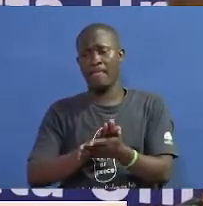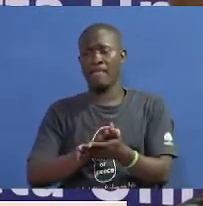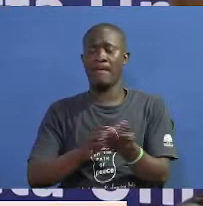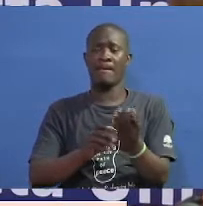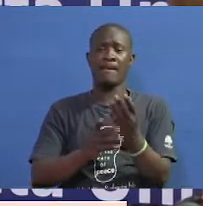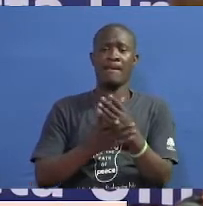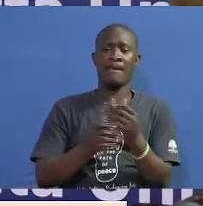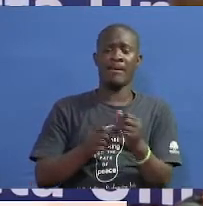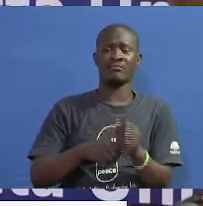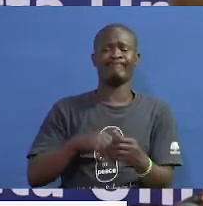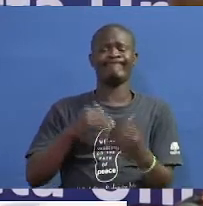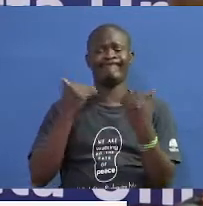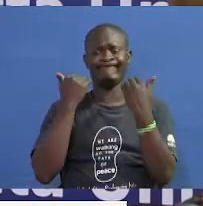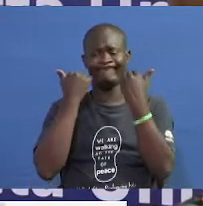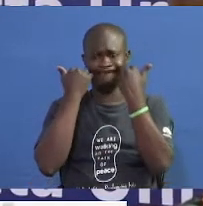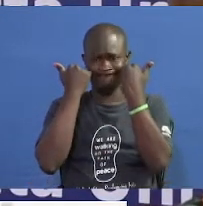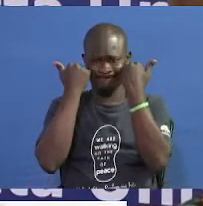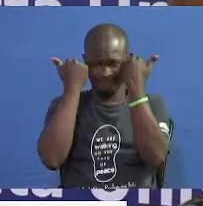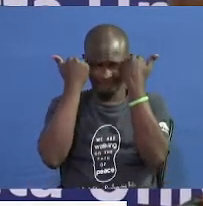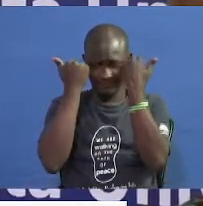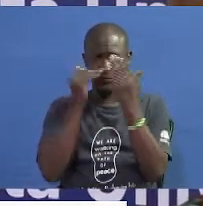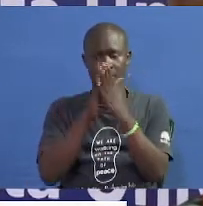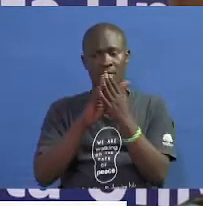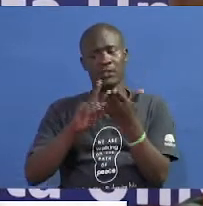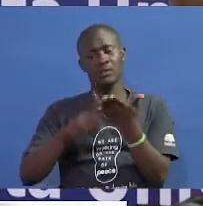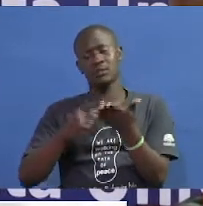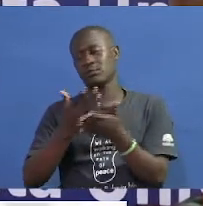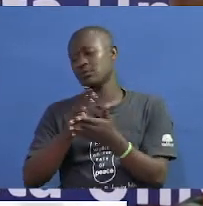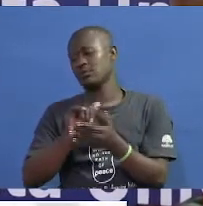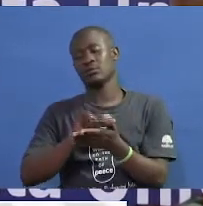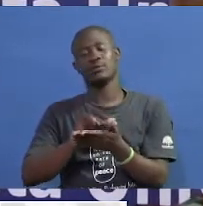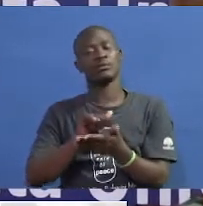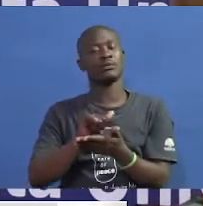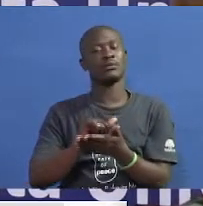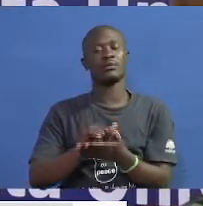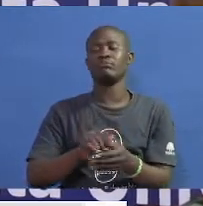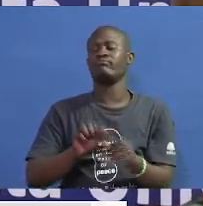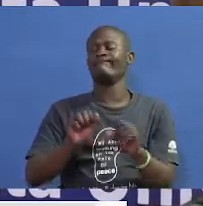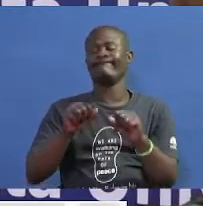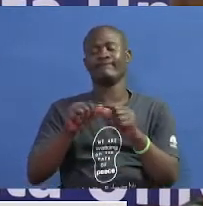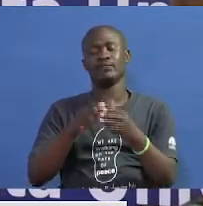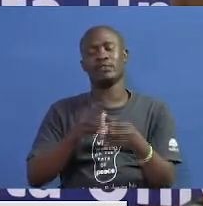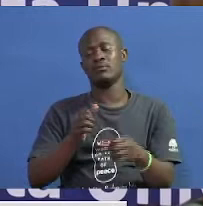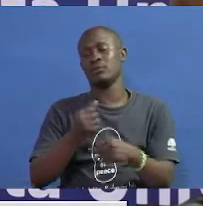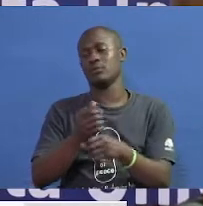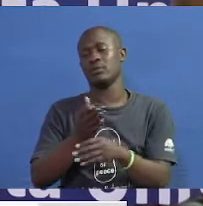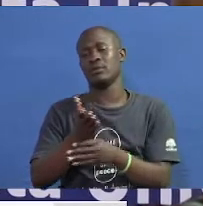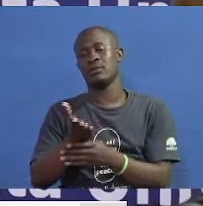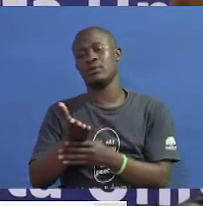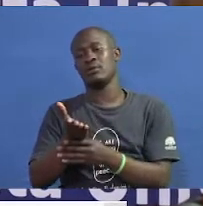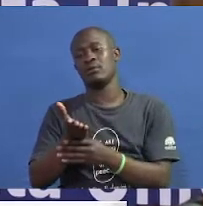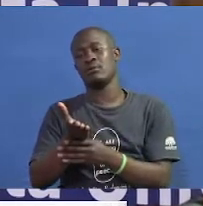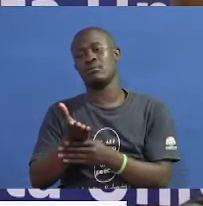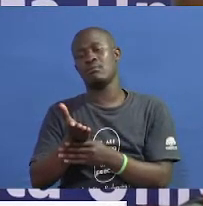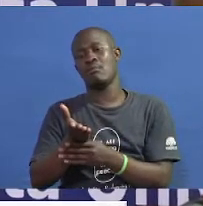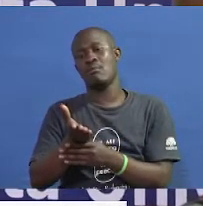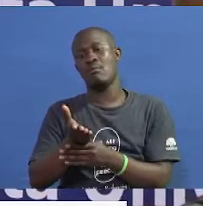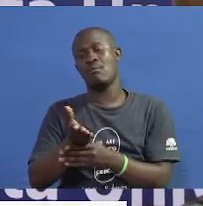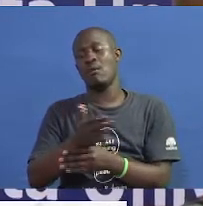fetal cardiac distress is something that is able to be done with this handheld